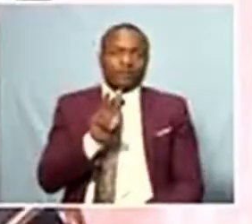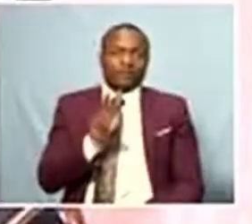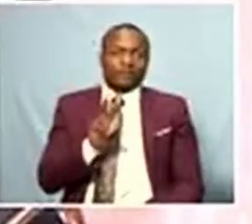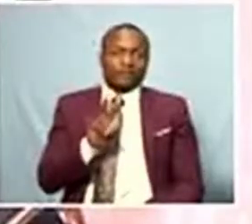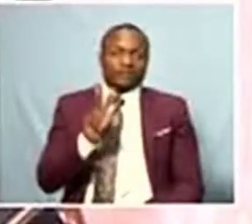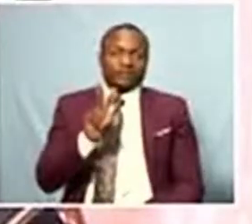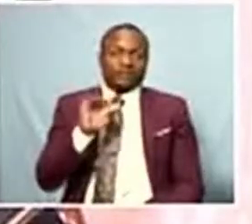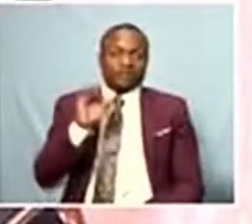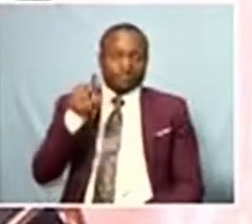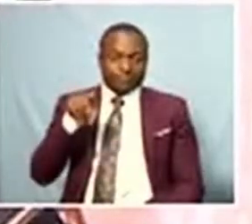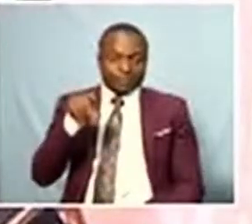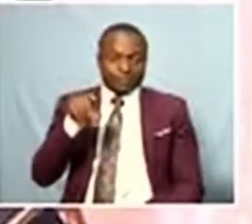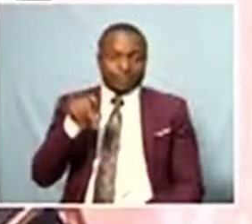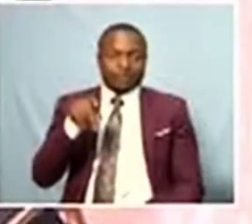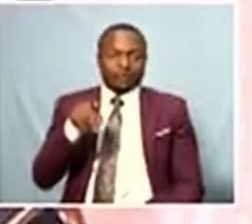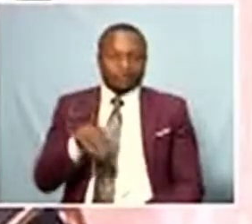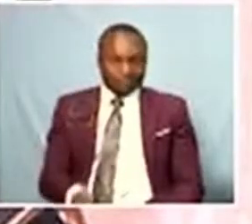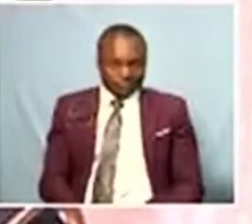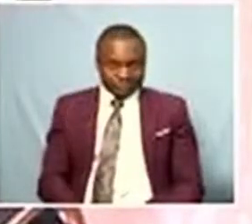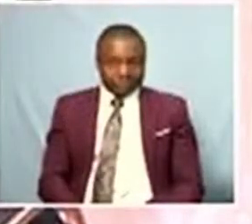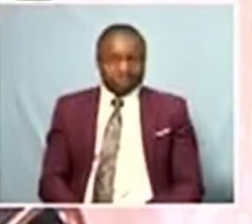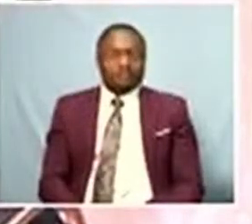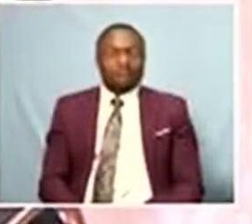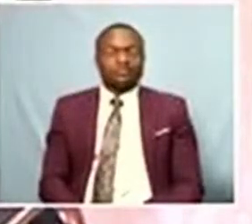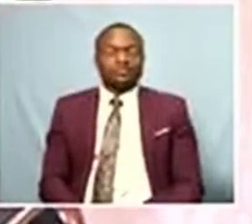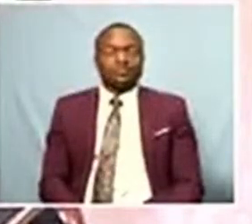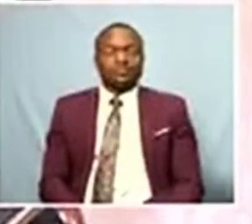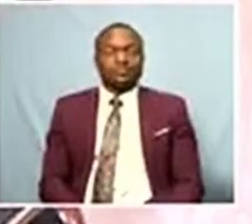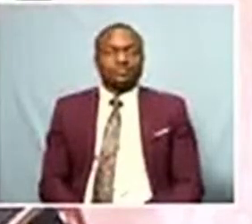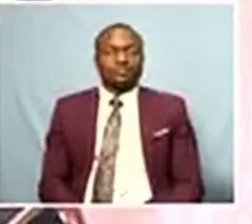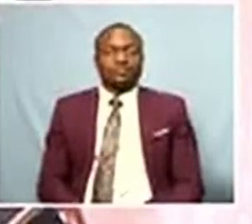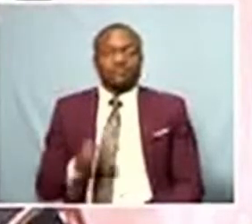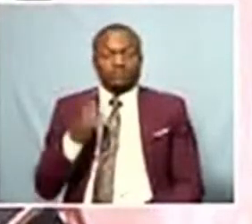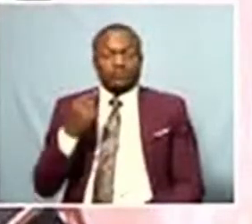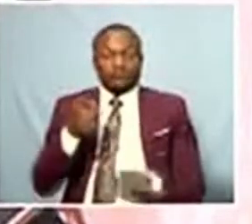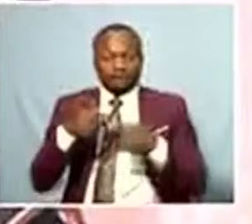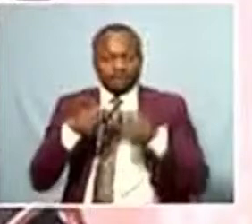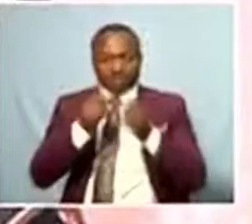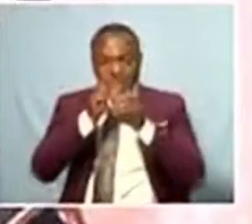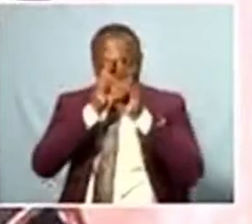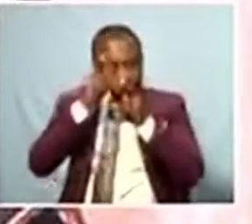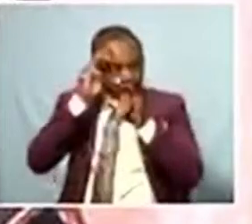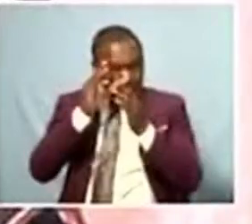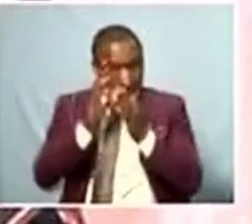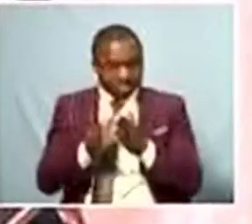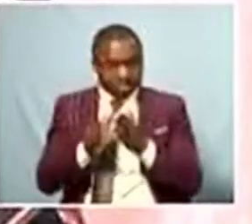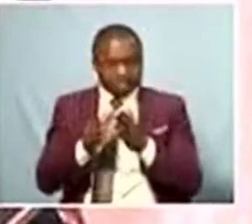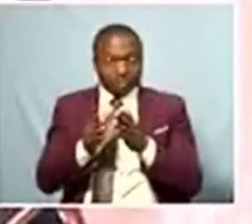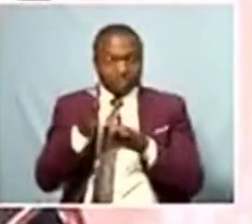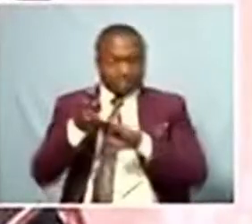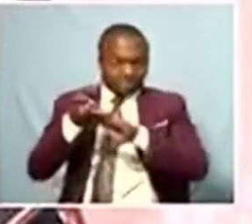VVIP treatment, and it's only open to honourable ministers and above.